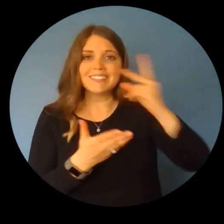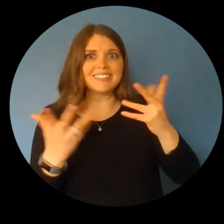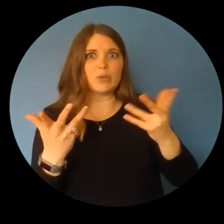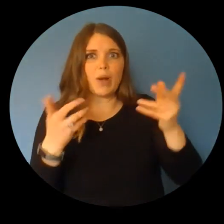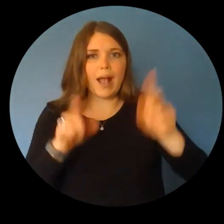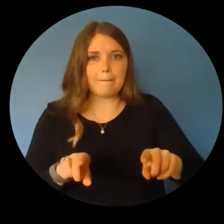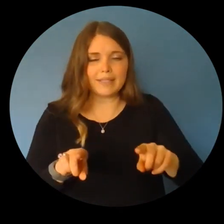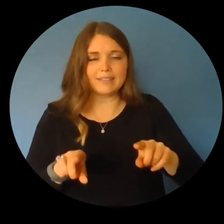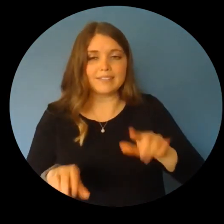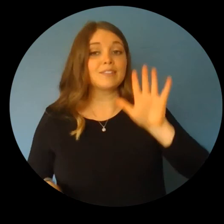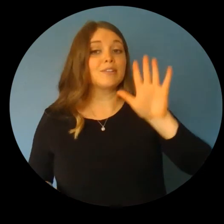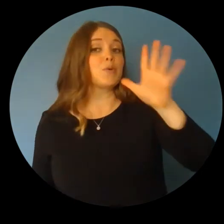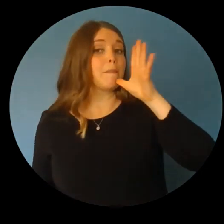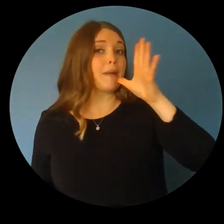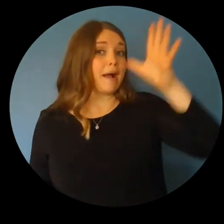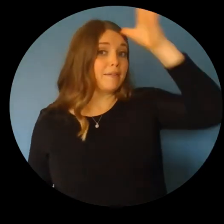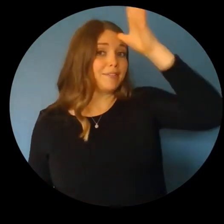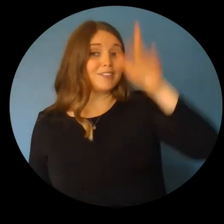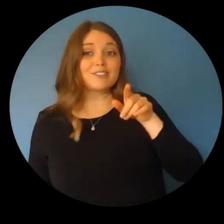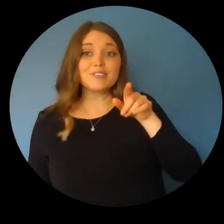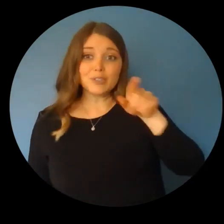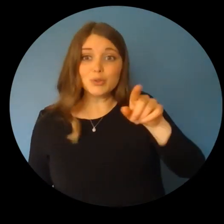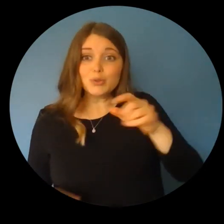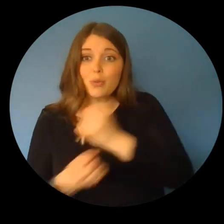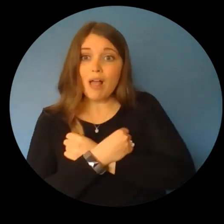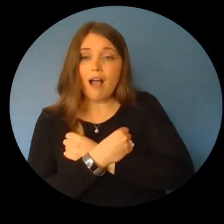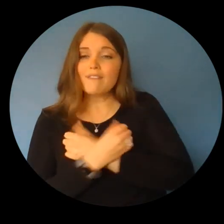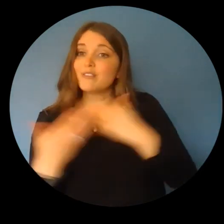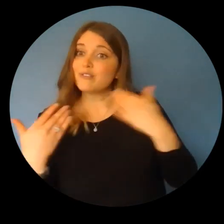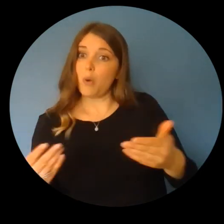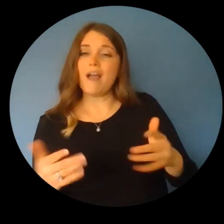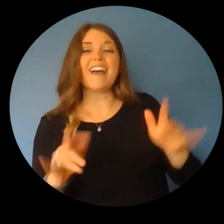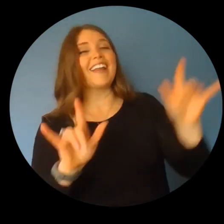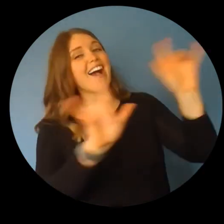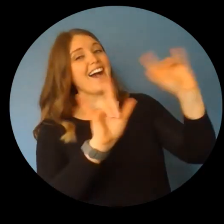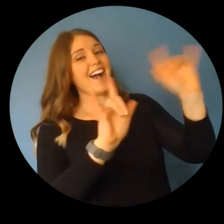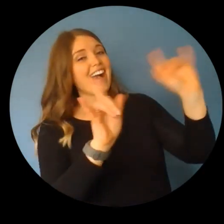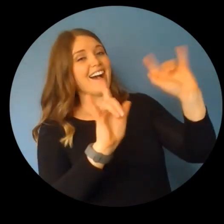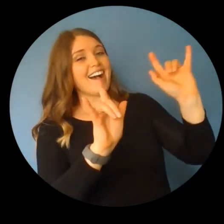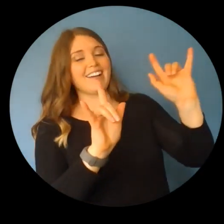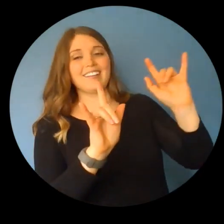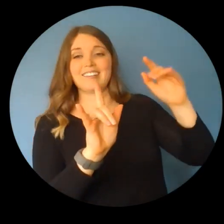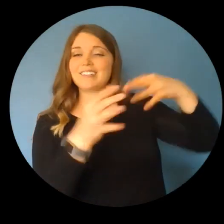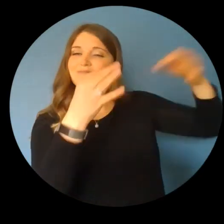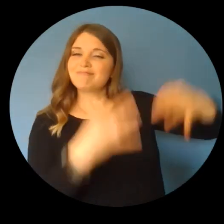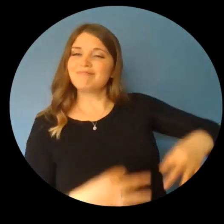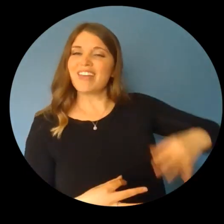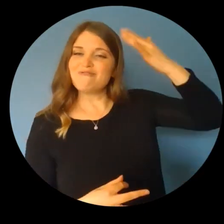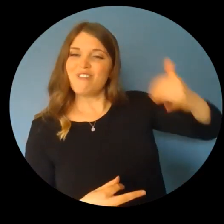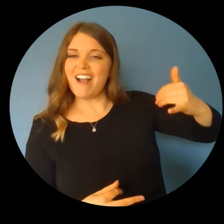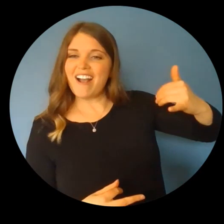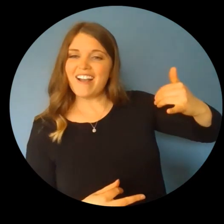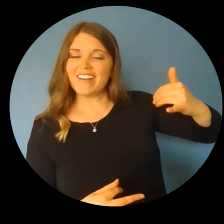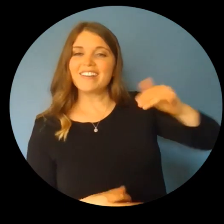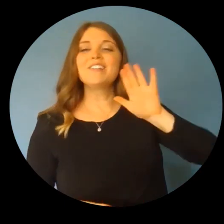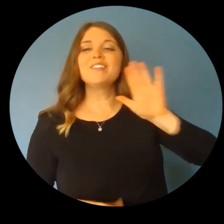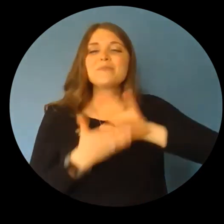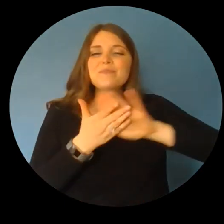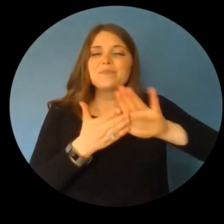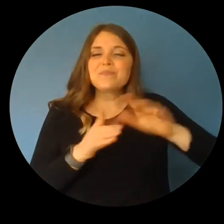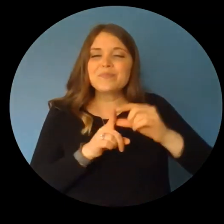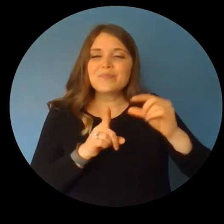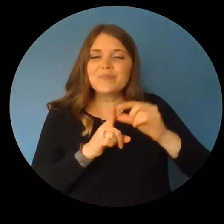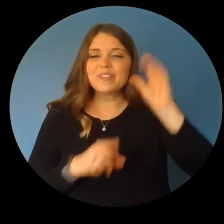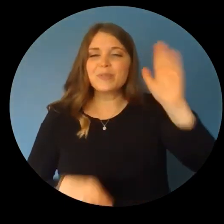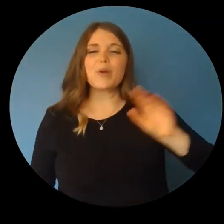your mom and dad. Why not tell them that you love them? You can even tell them why. Your caring words will fill